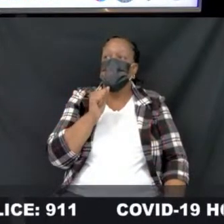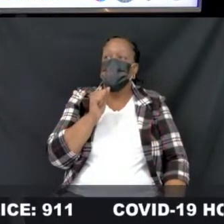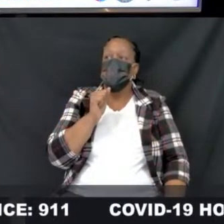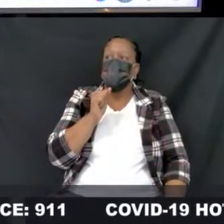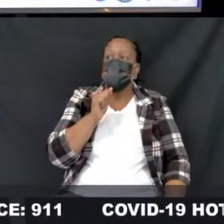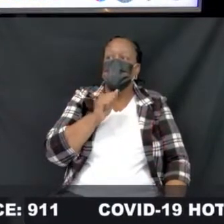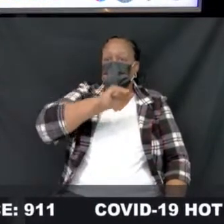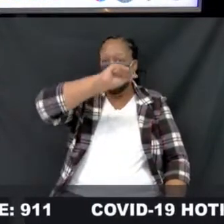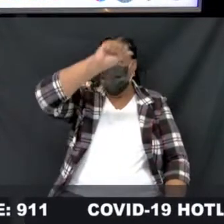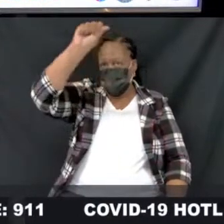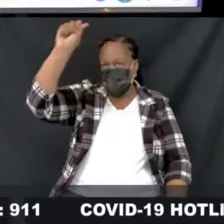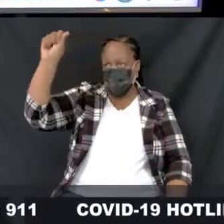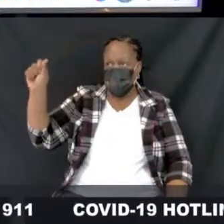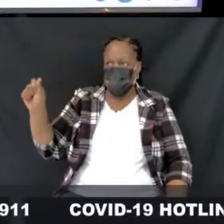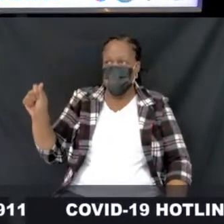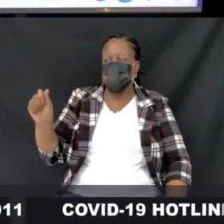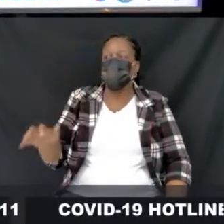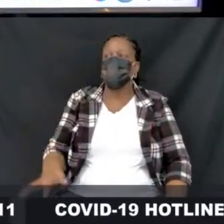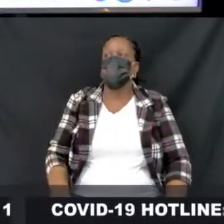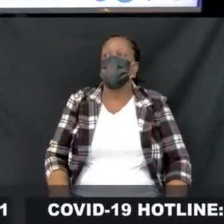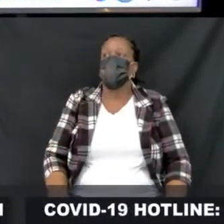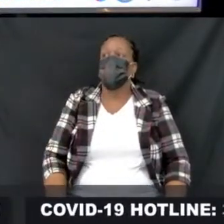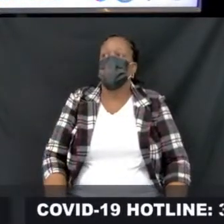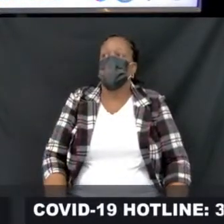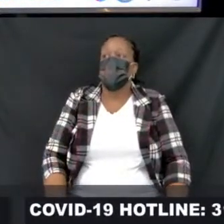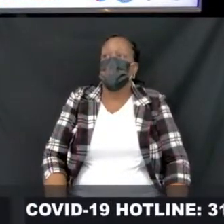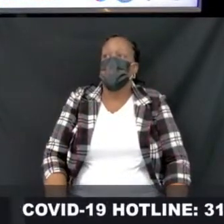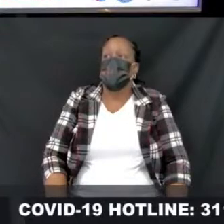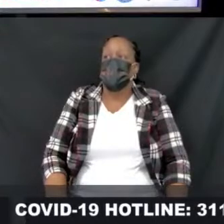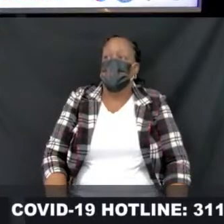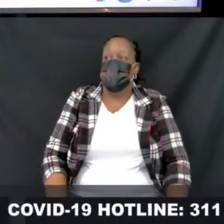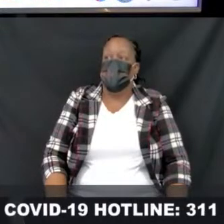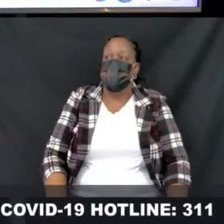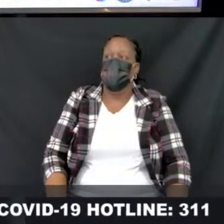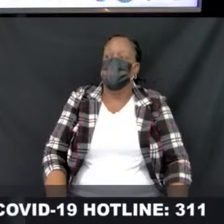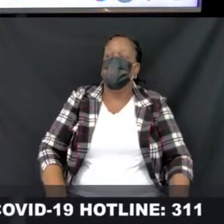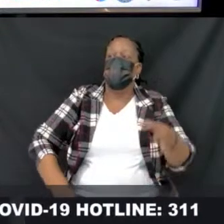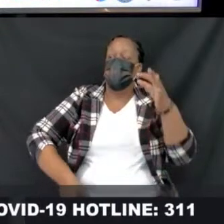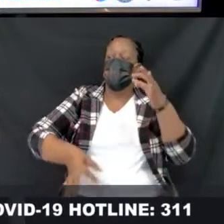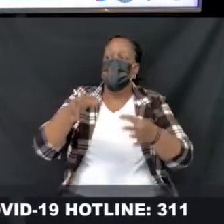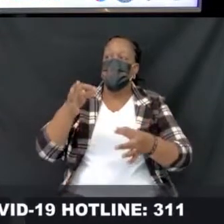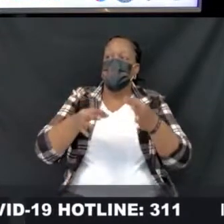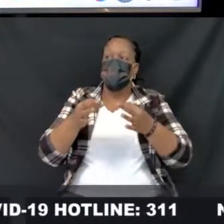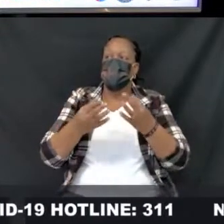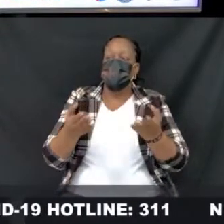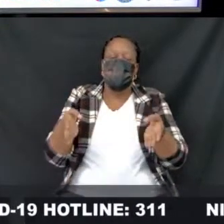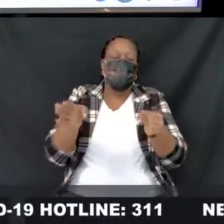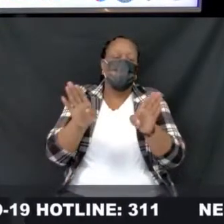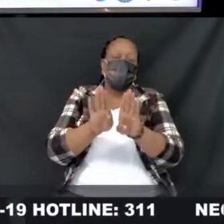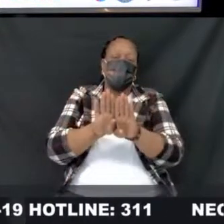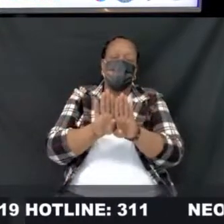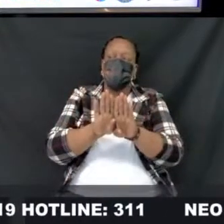expert, but I know they tend to cool the air. And so if you're going to be in an enclosed